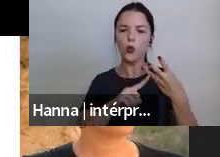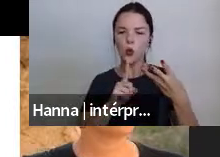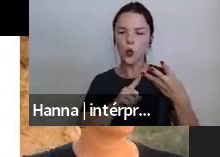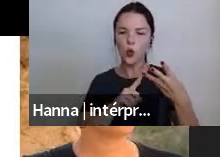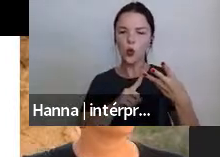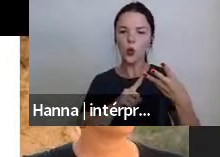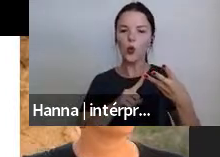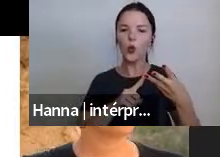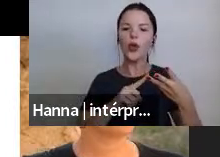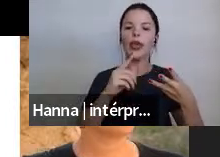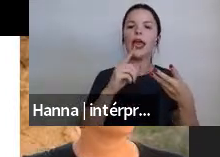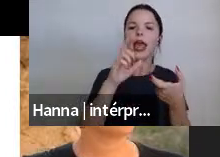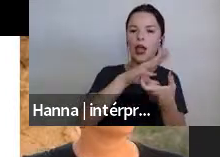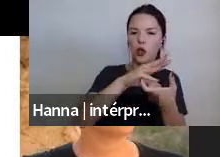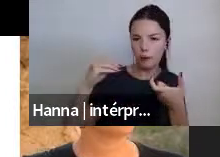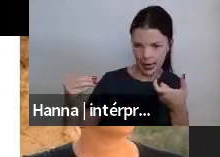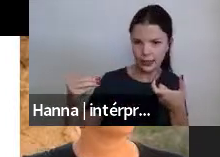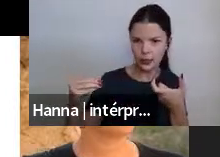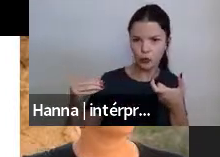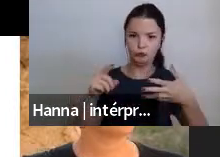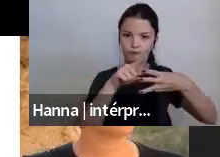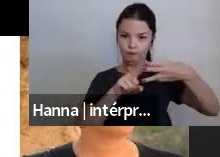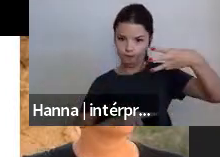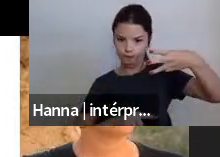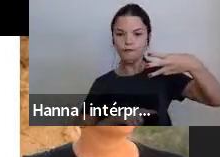However, because of their modality,